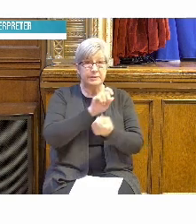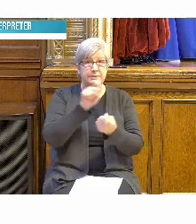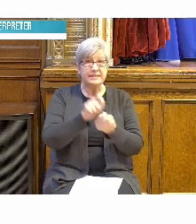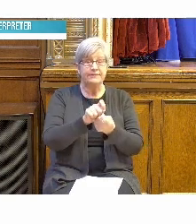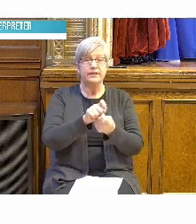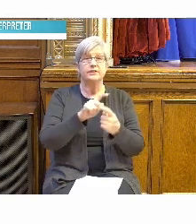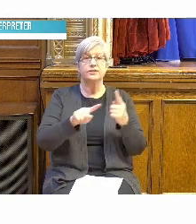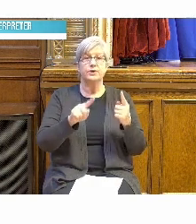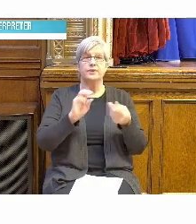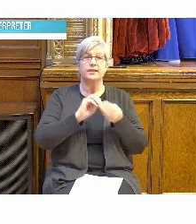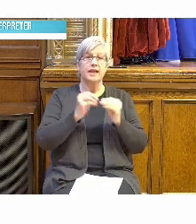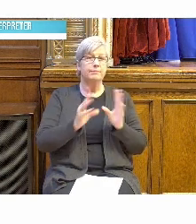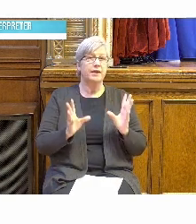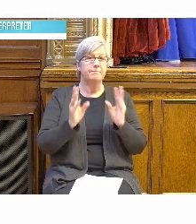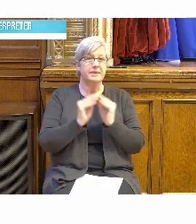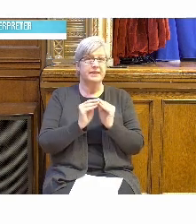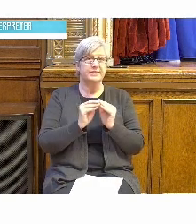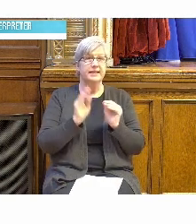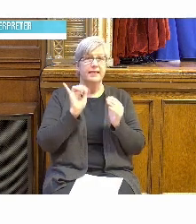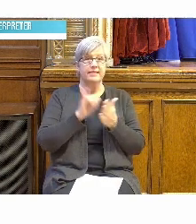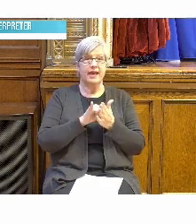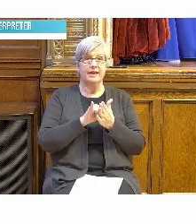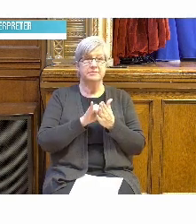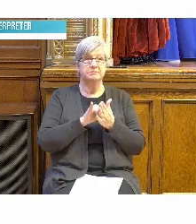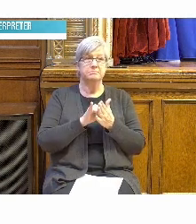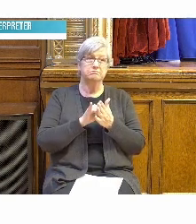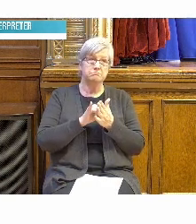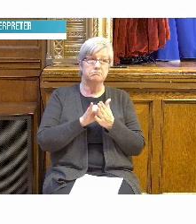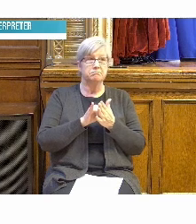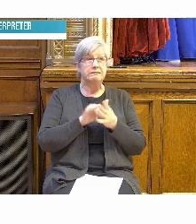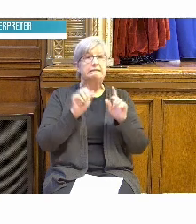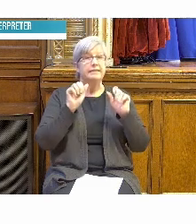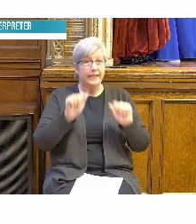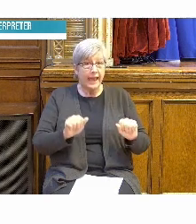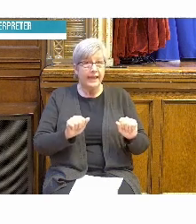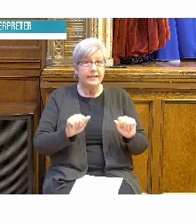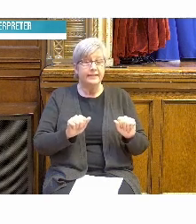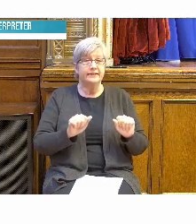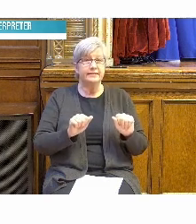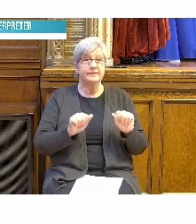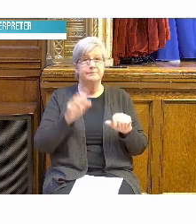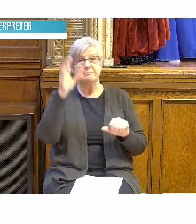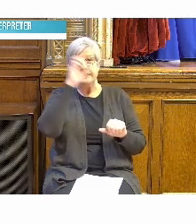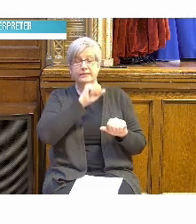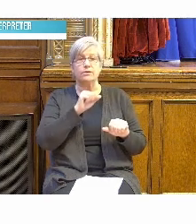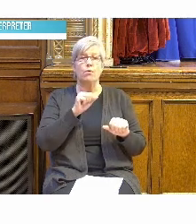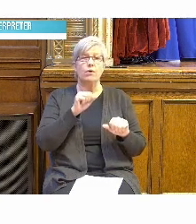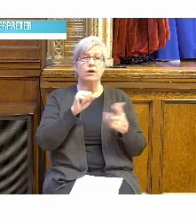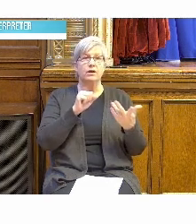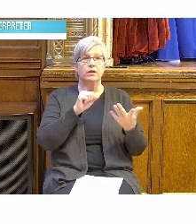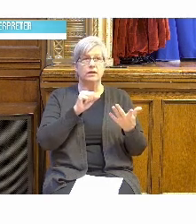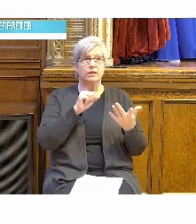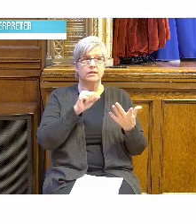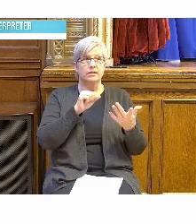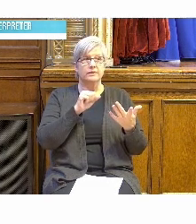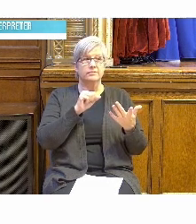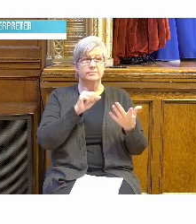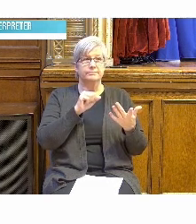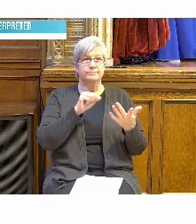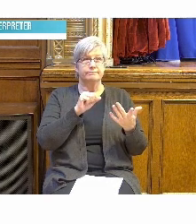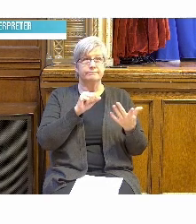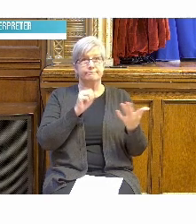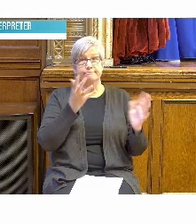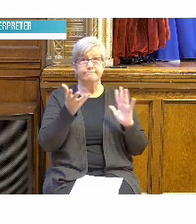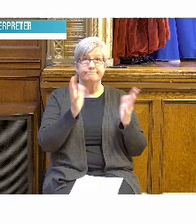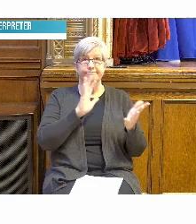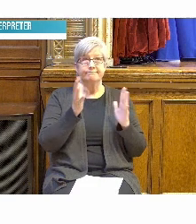to the number of meetings that a commissioner should miss or not, or has, how do I say this?